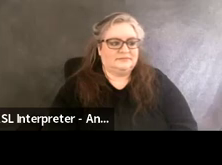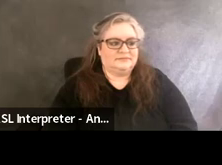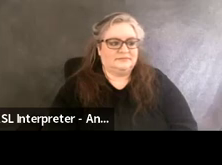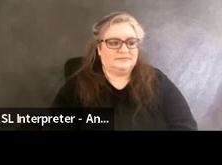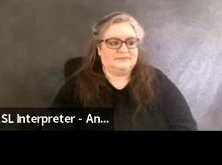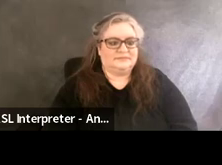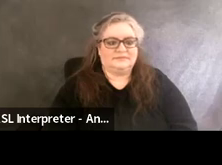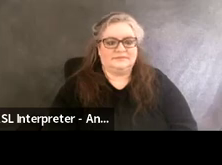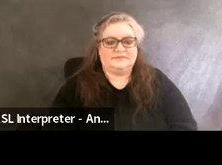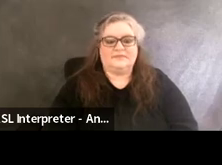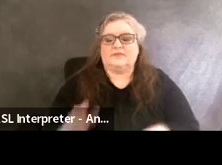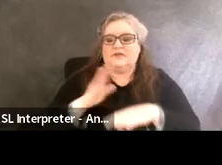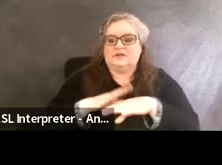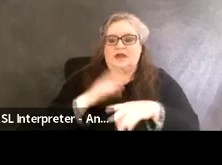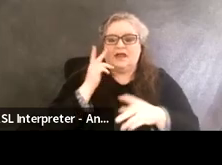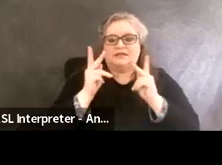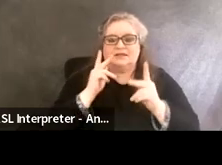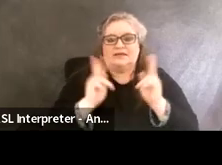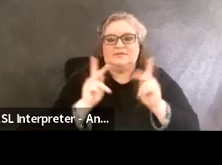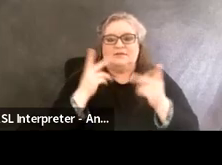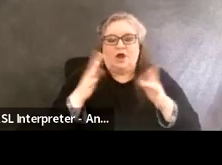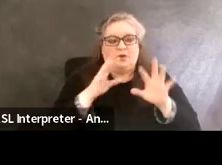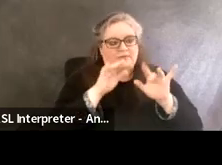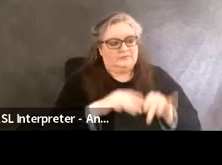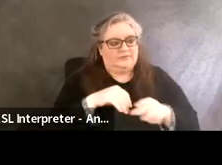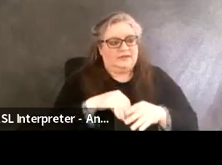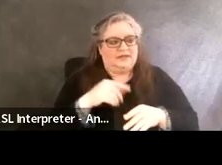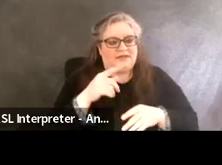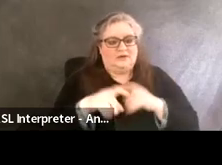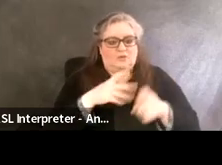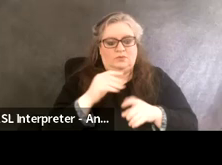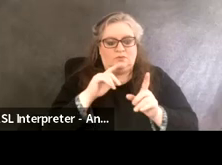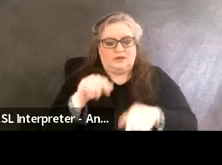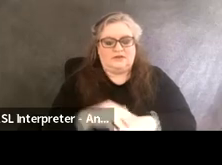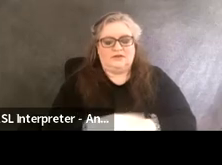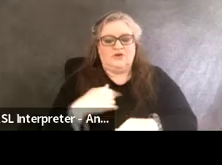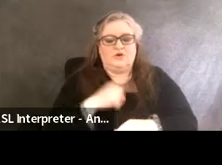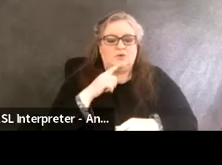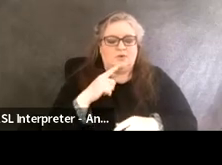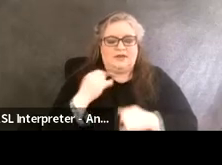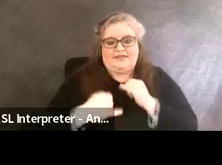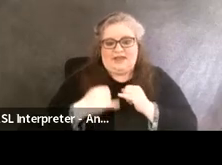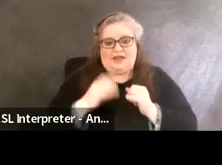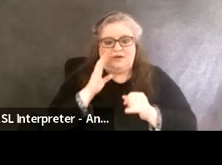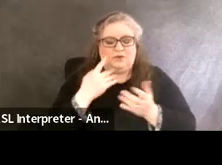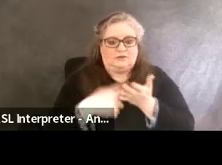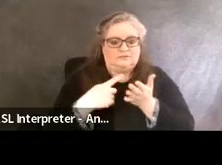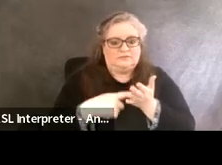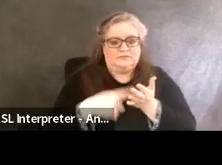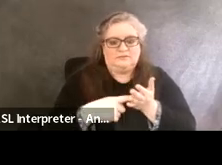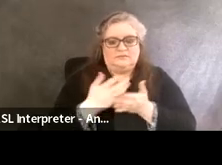Great. And just a reminder, I see folks are already putting stuff in the Q&A. That's great. We're going to take some time at the end to go